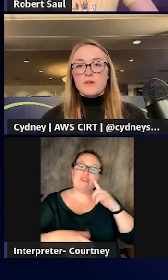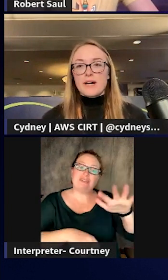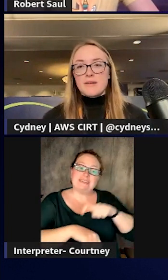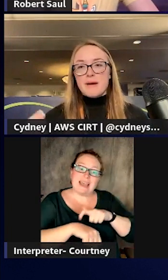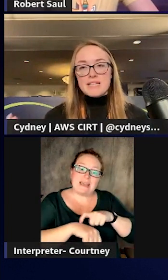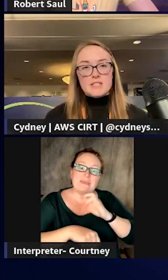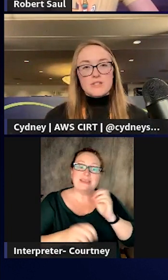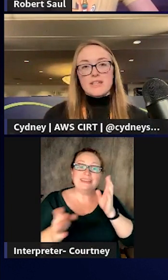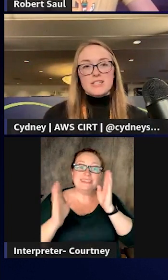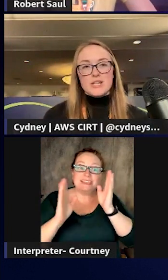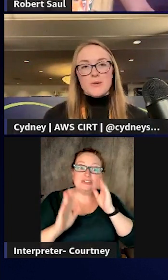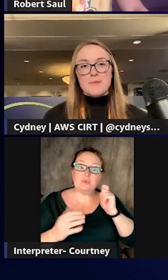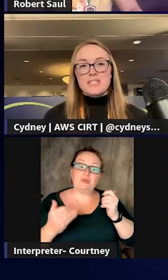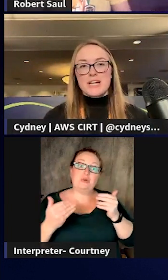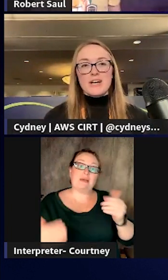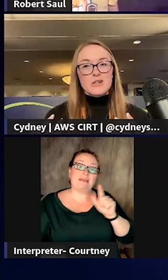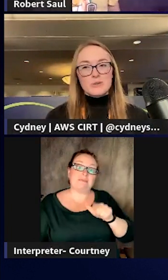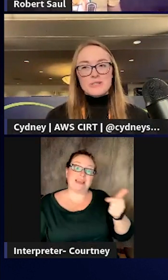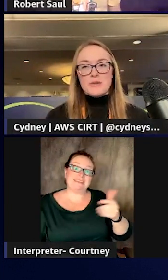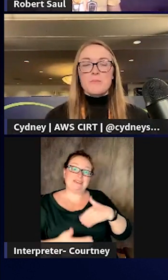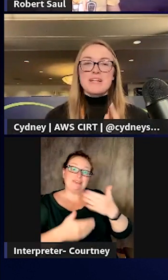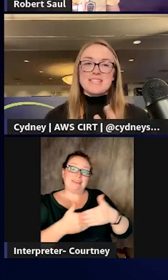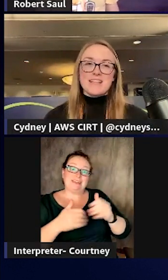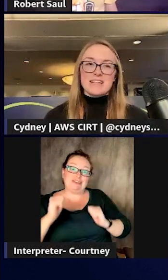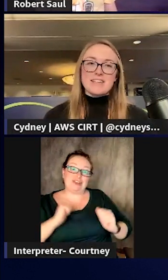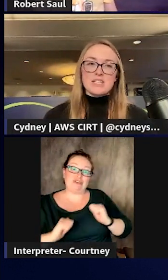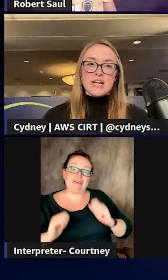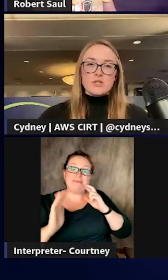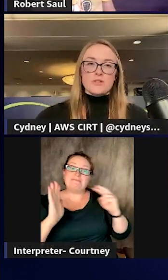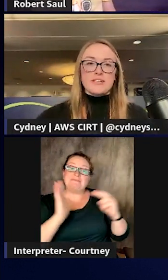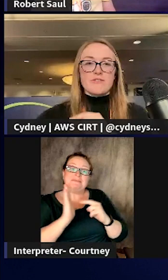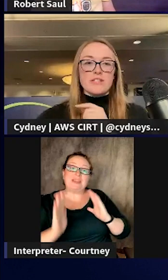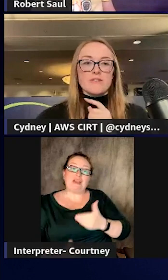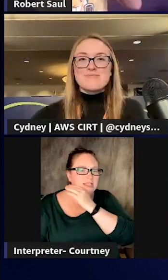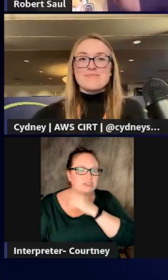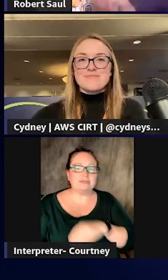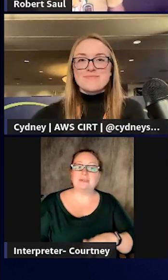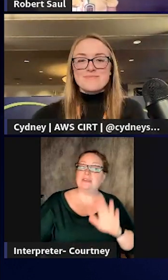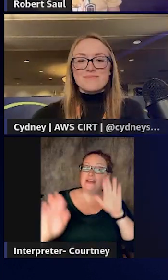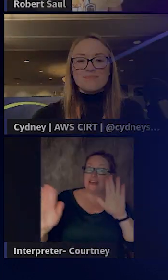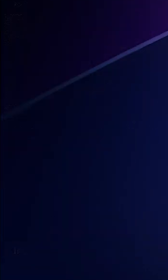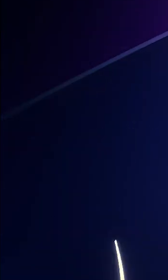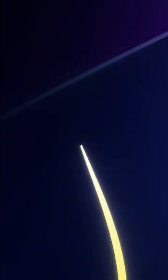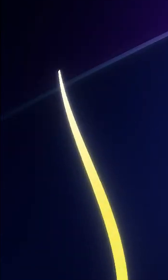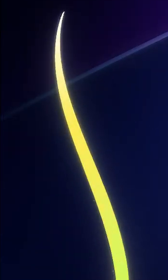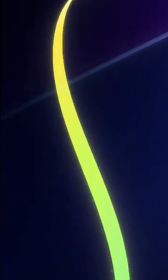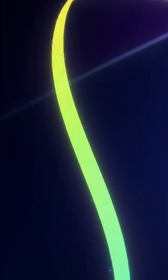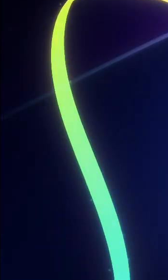And we'll go ahead and pass it to the next show. But check out our tools, and we'll paste that link in the chat shortly for the